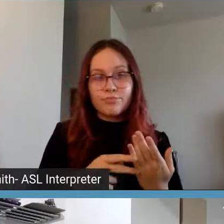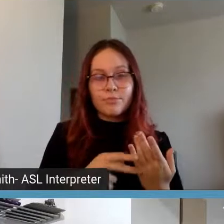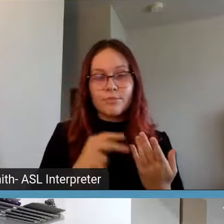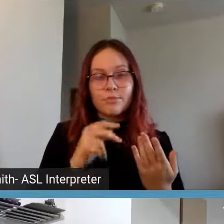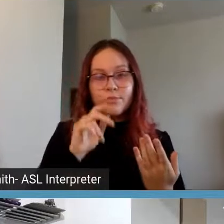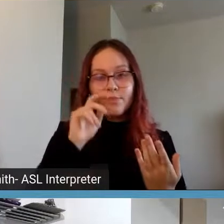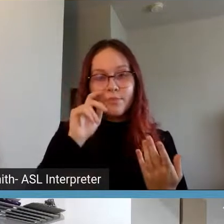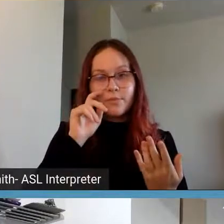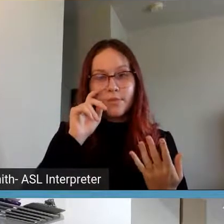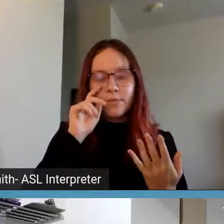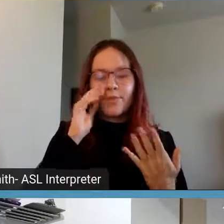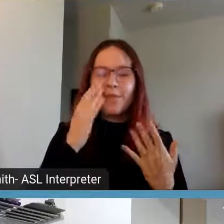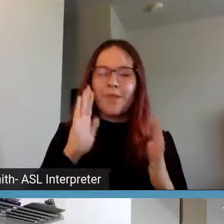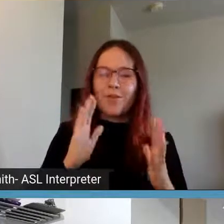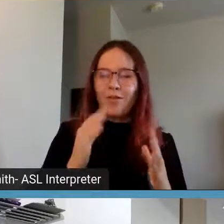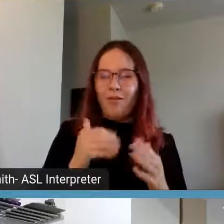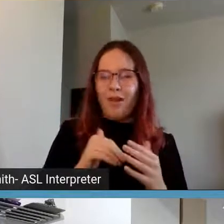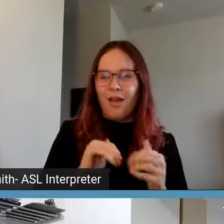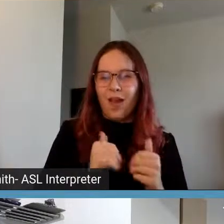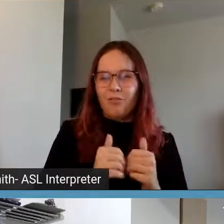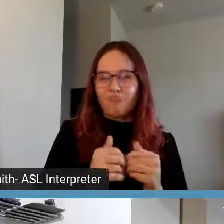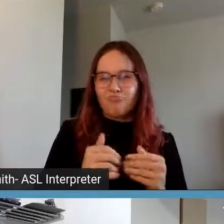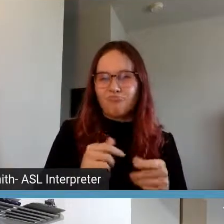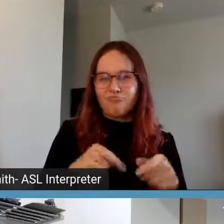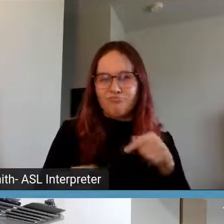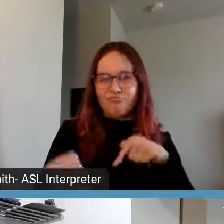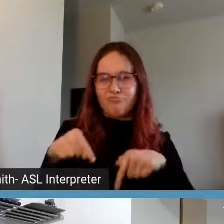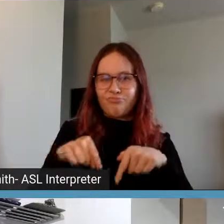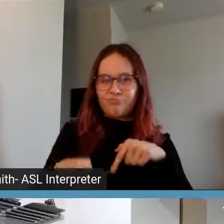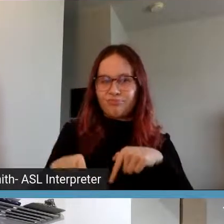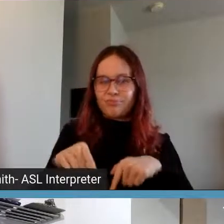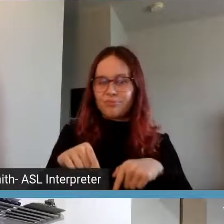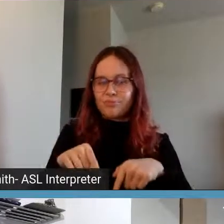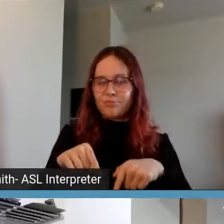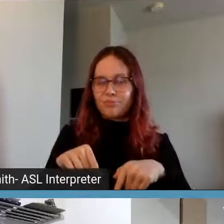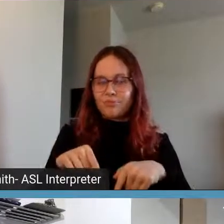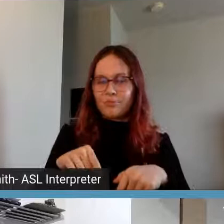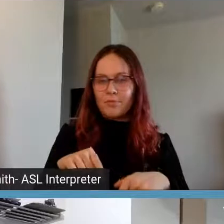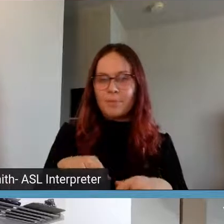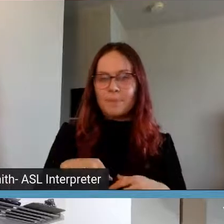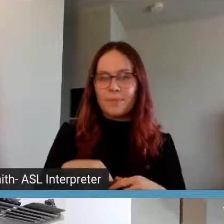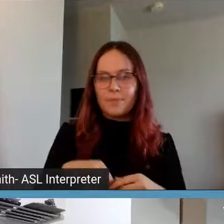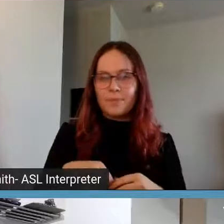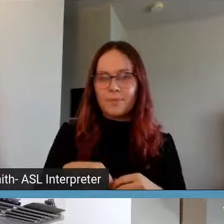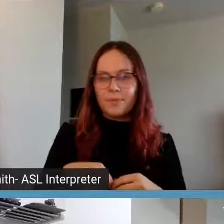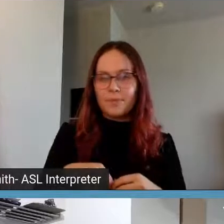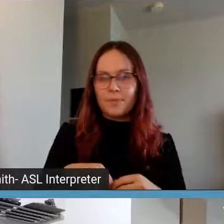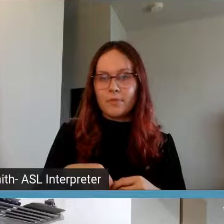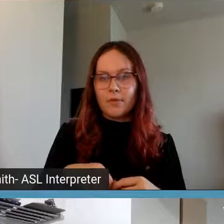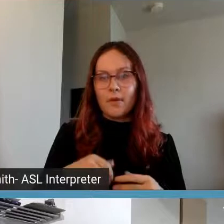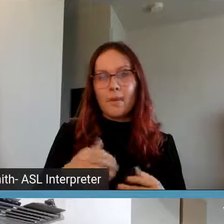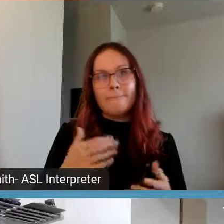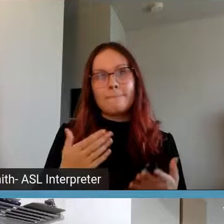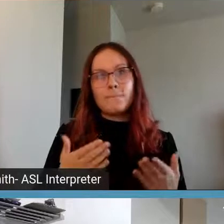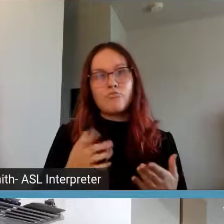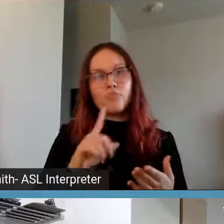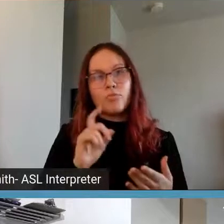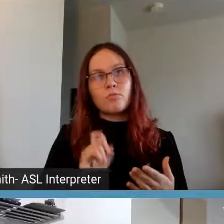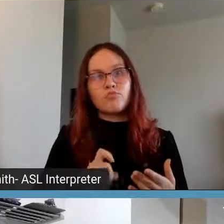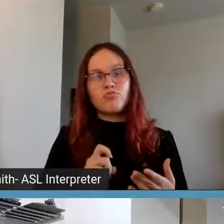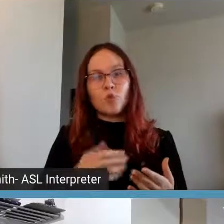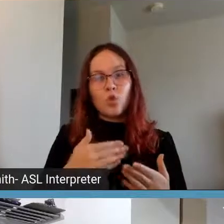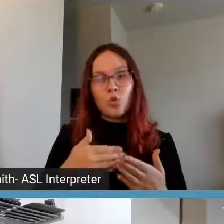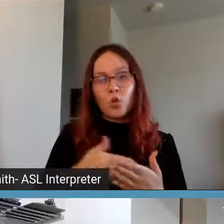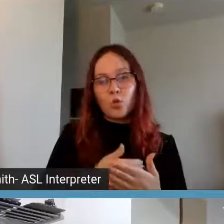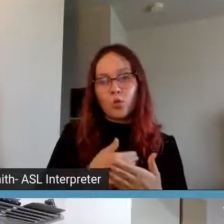know how we're going to go back. And that's kind of the open question I have around this is, is there going to be new kinds of funding for these hybrid models